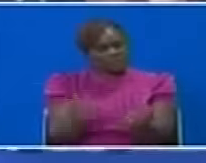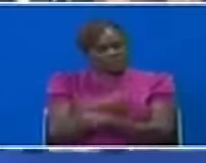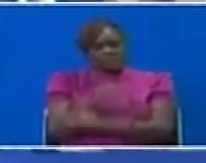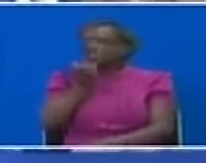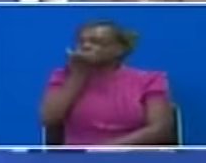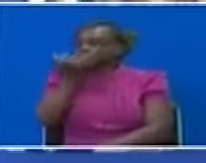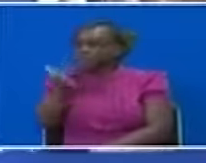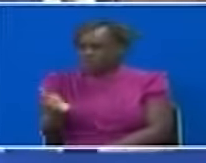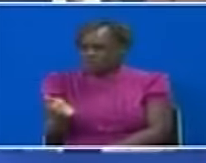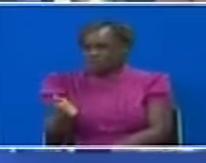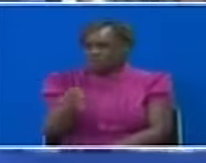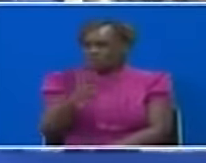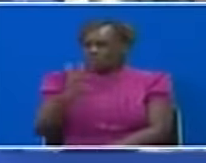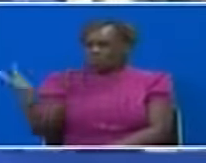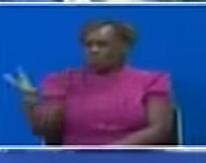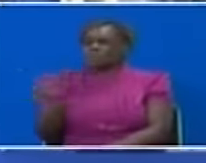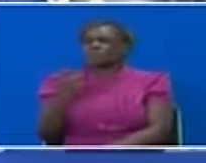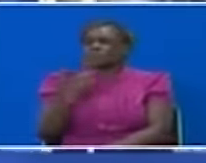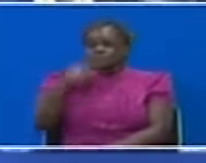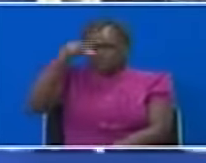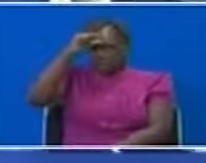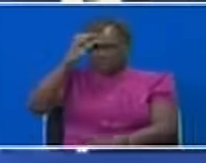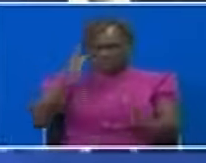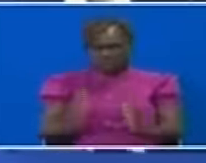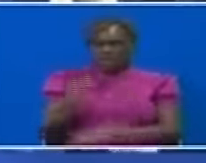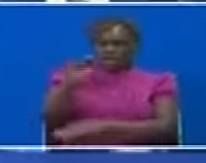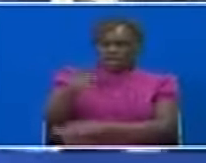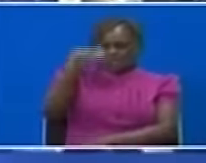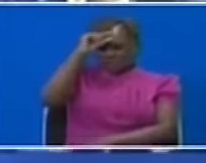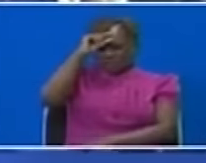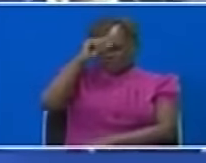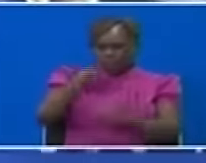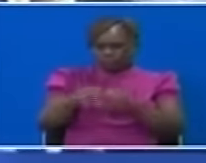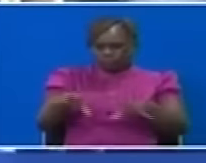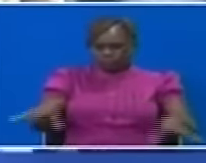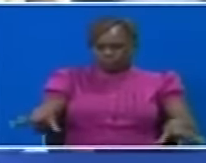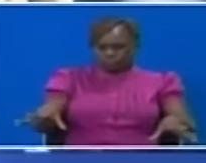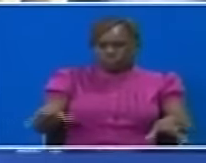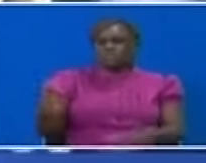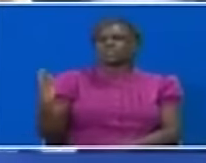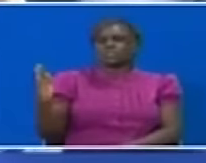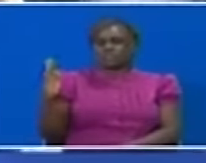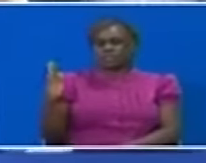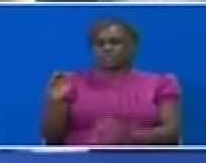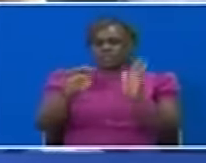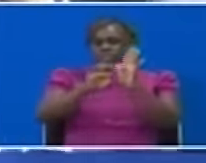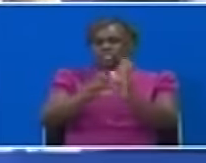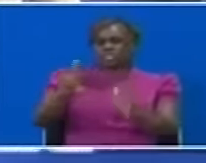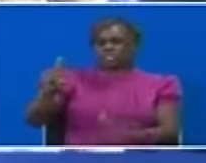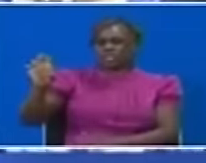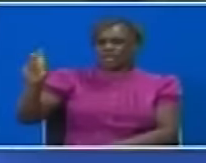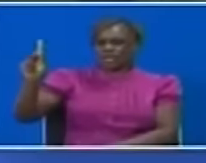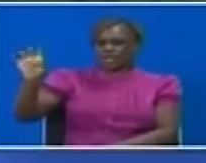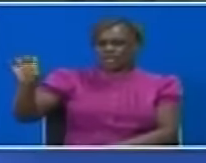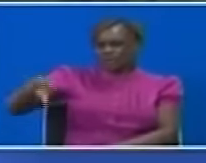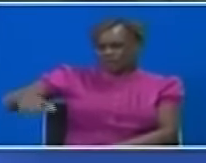ignored. The West Pokot Governor Simon Kachepin has asked the government to devolve key security apparatus like the recce squad to the county